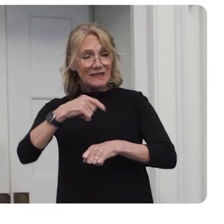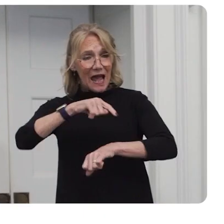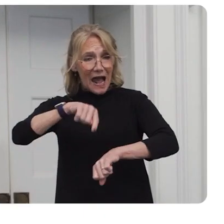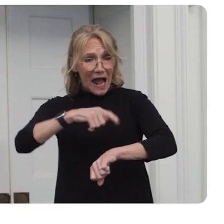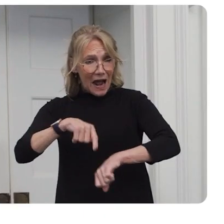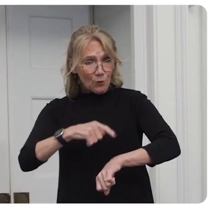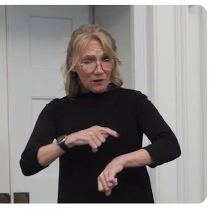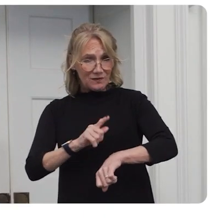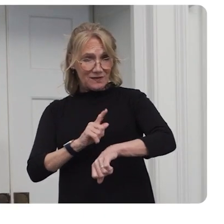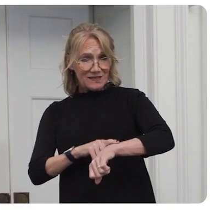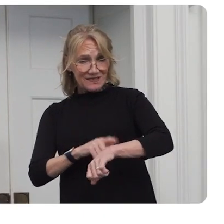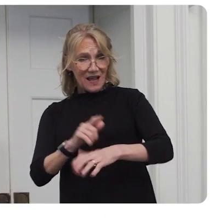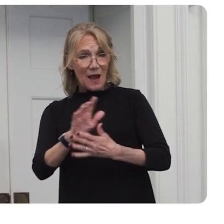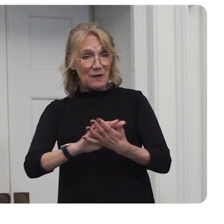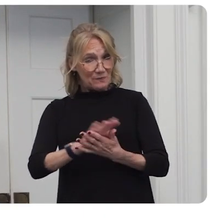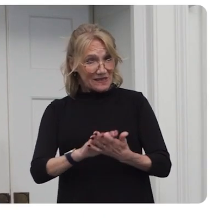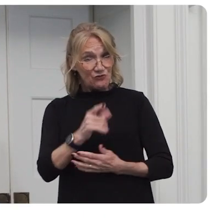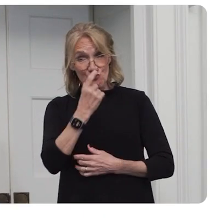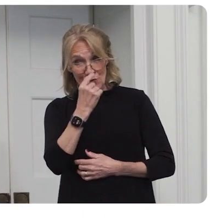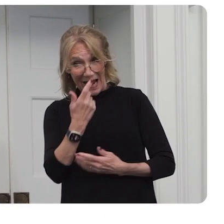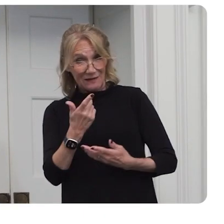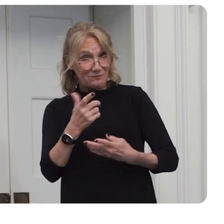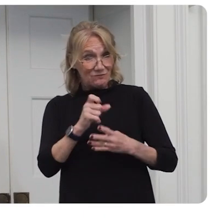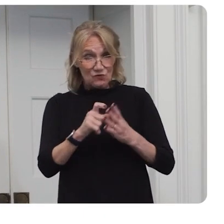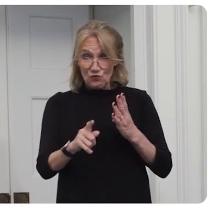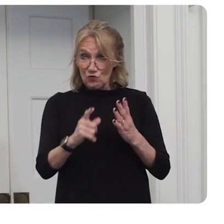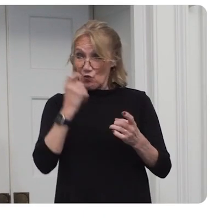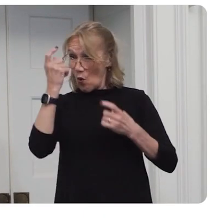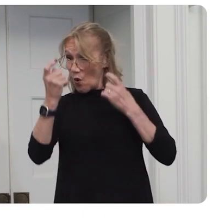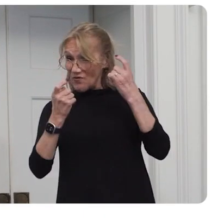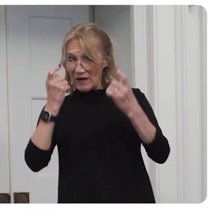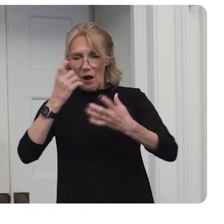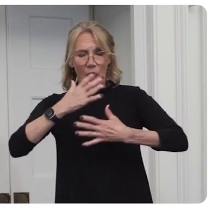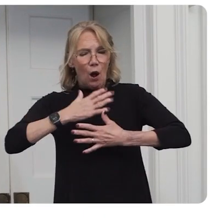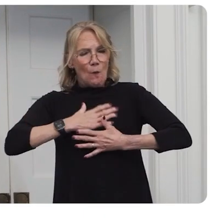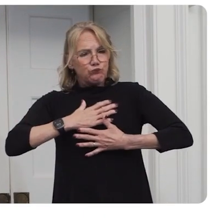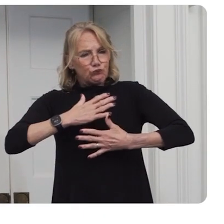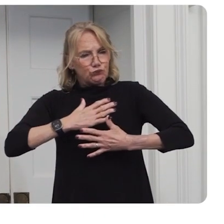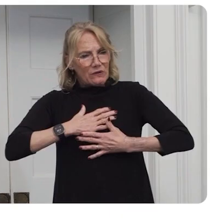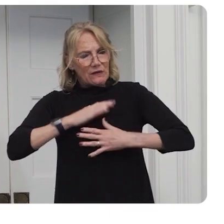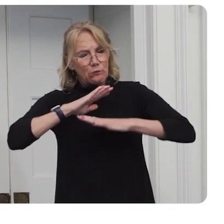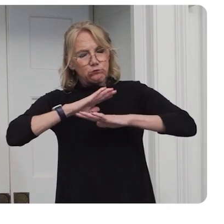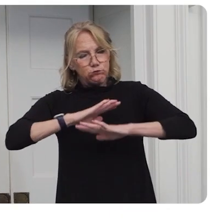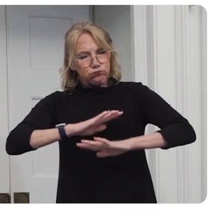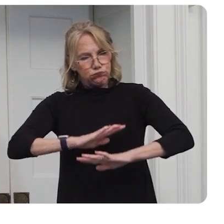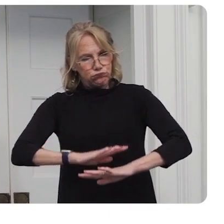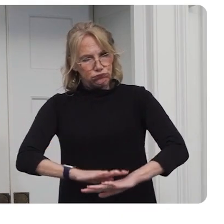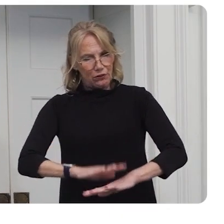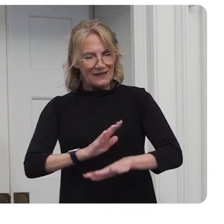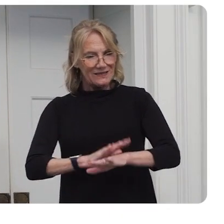time represent that moment where you can just do what you want? Breathe. When you just breathe. Breathe,